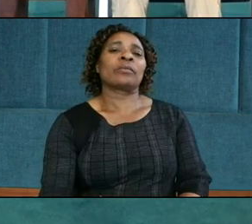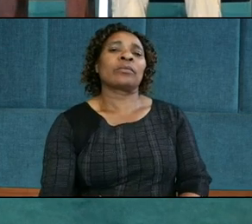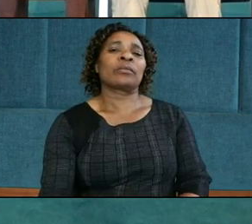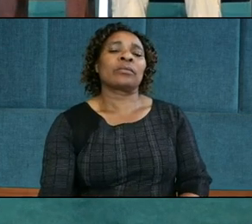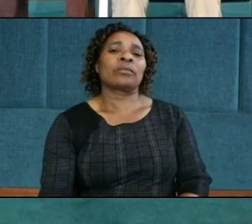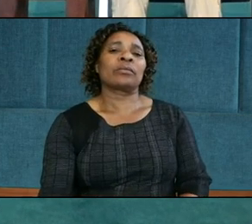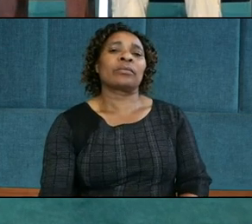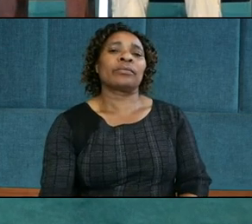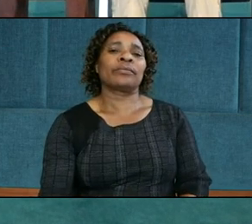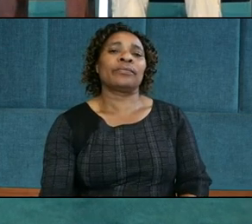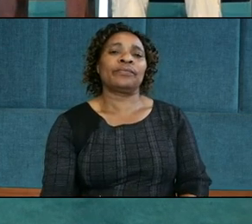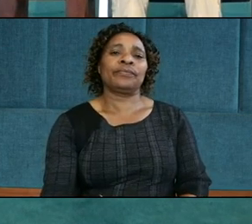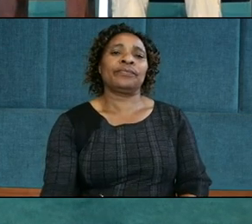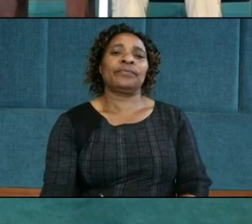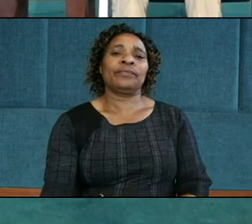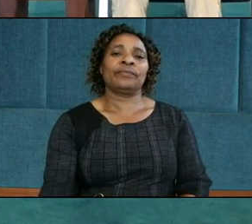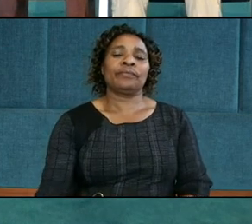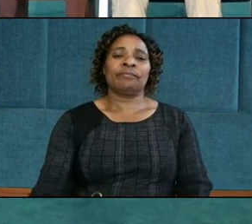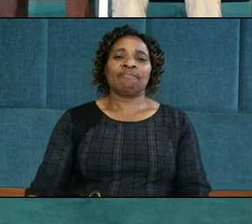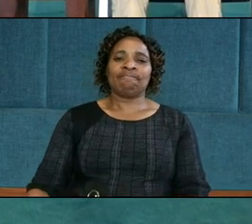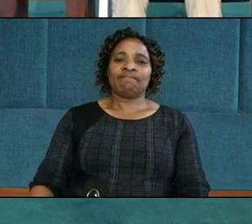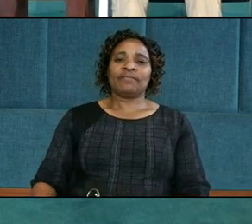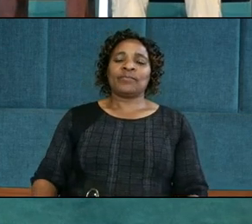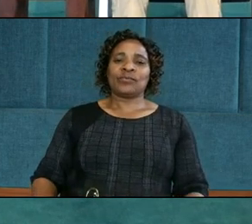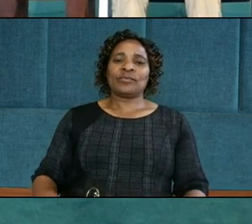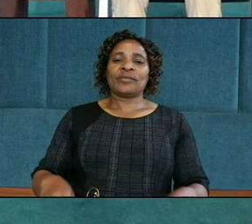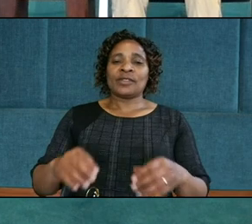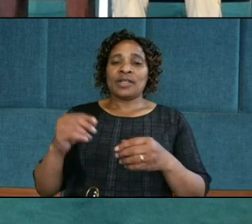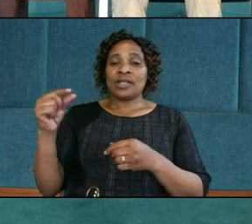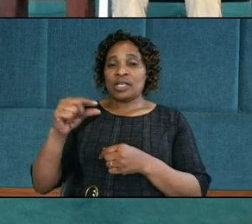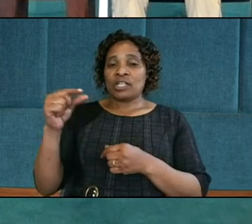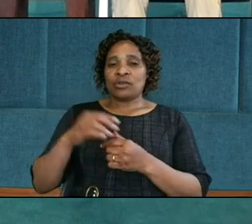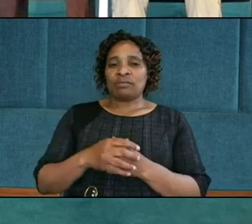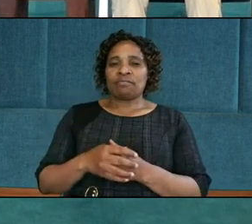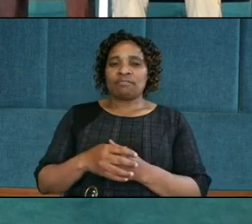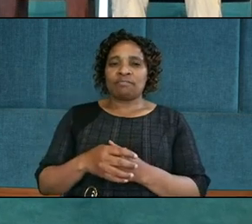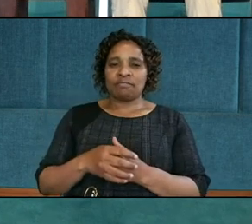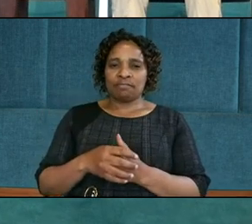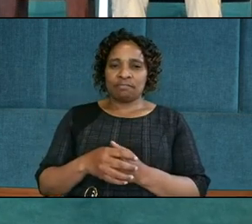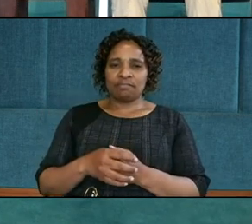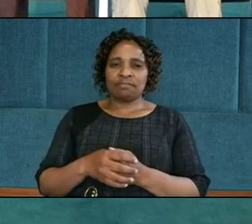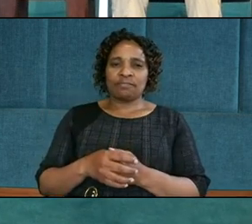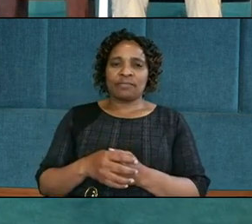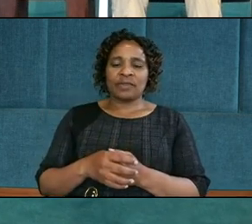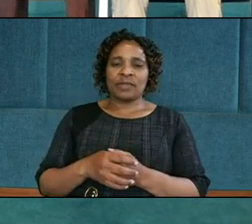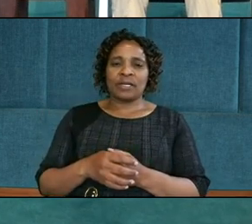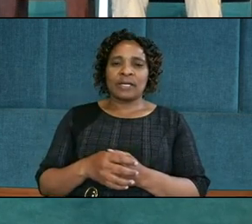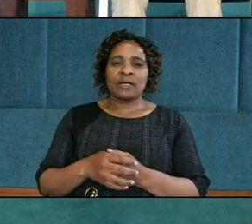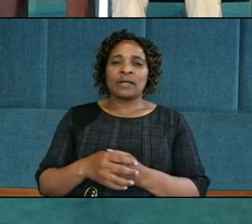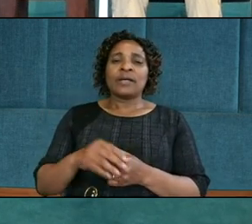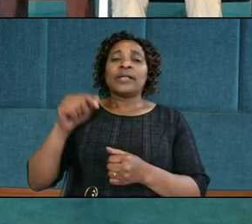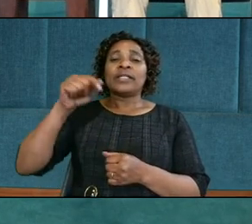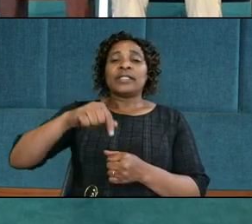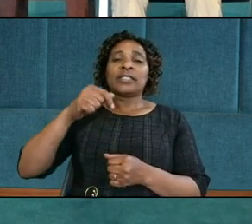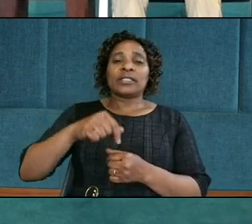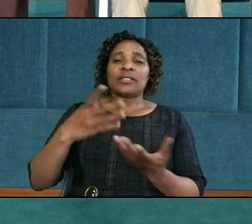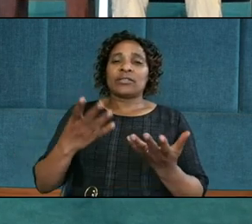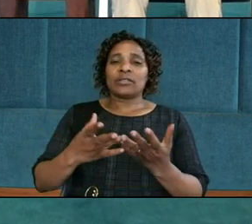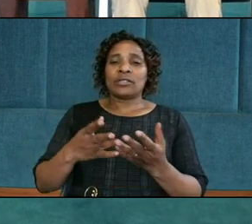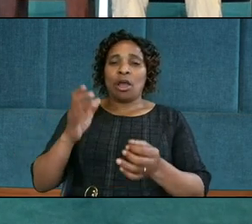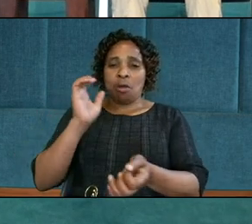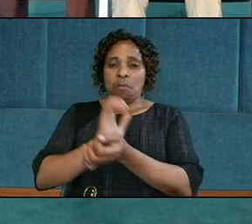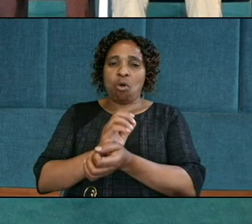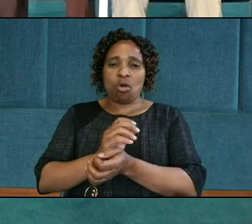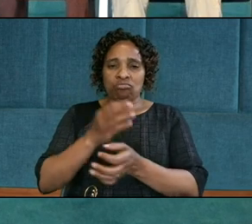I'd like to pass this question to Gideon. Gideon, help your friend. This is just Paul trying